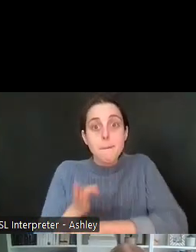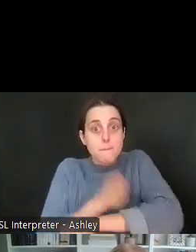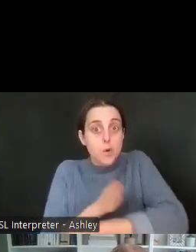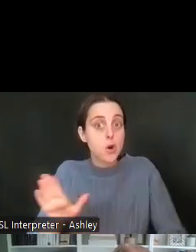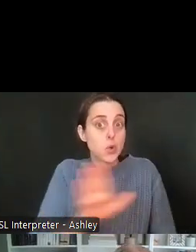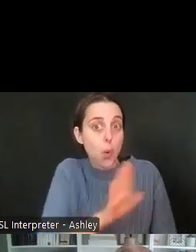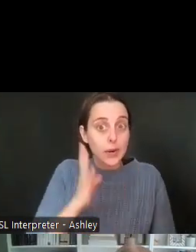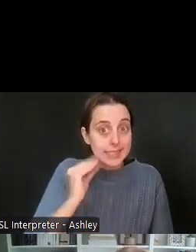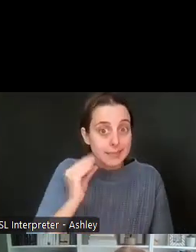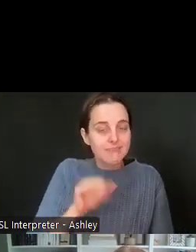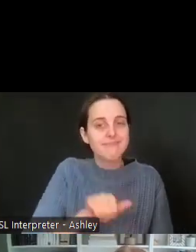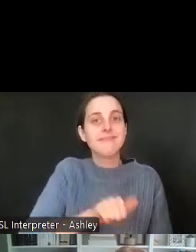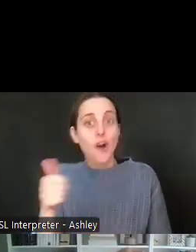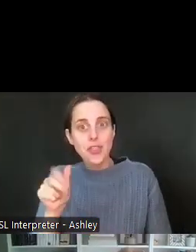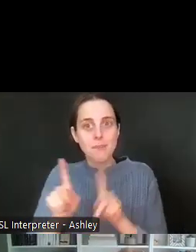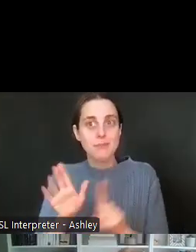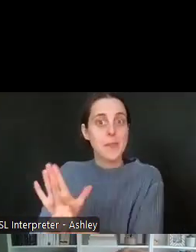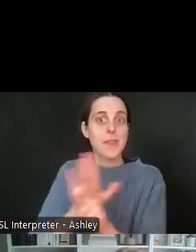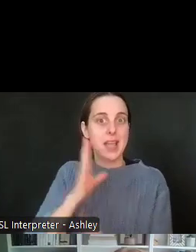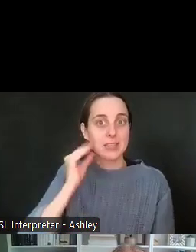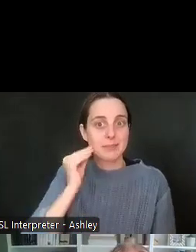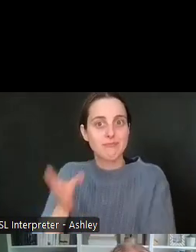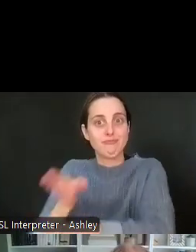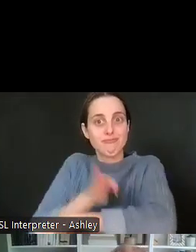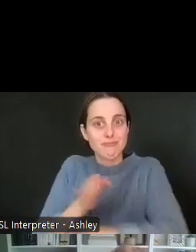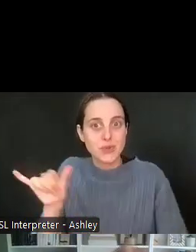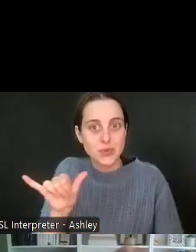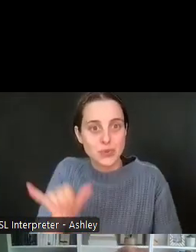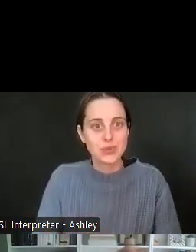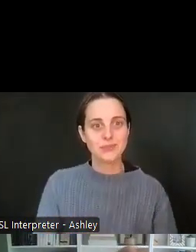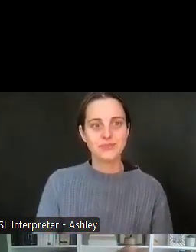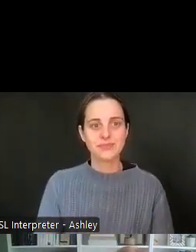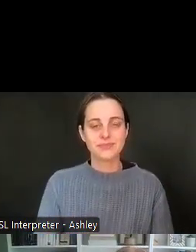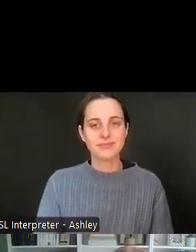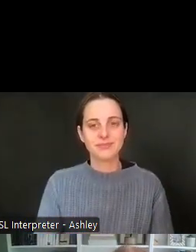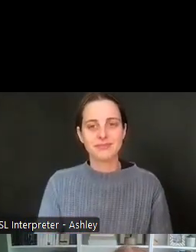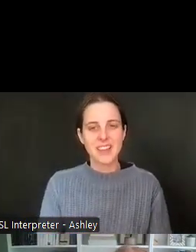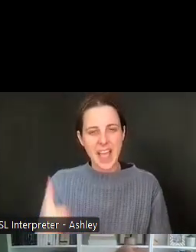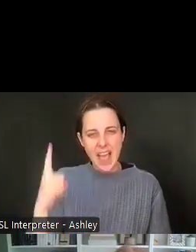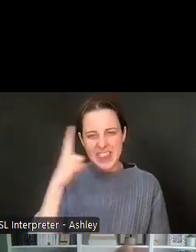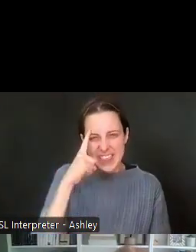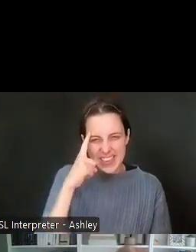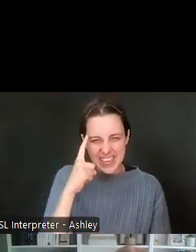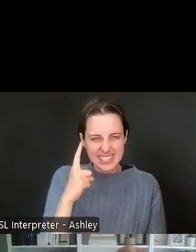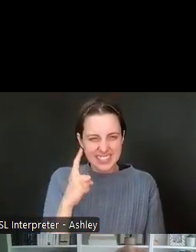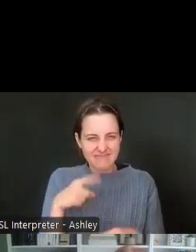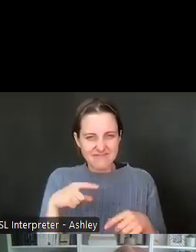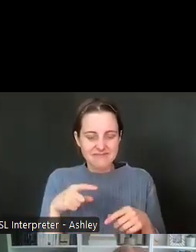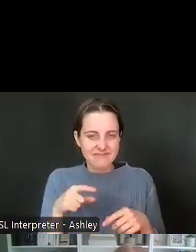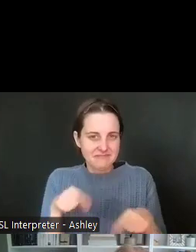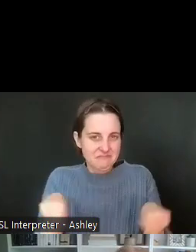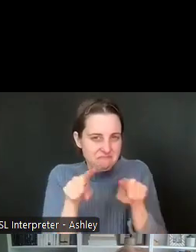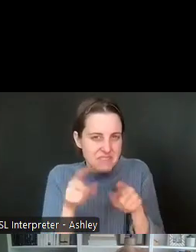others better too. If you've been in a training of mine before, and so many of you have, because I was watching the names come by